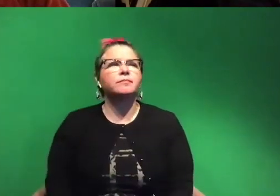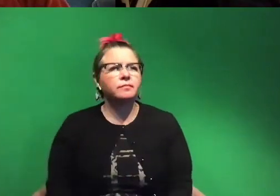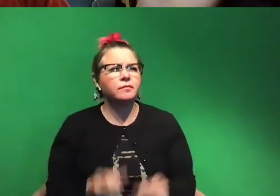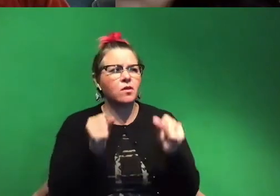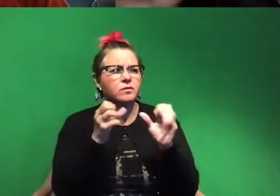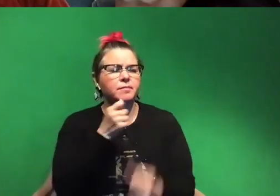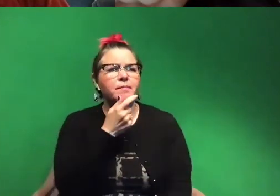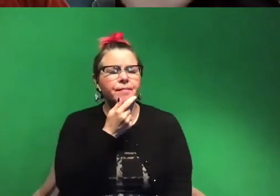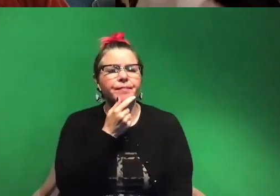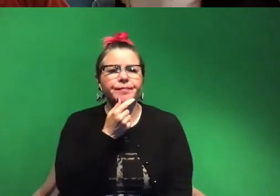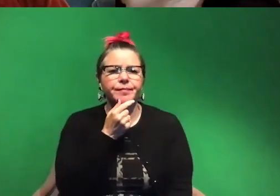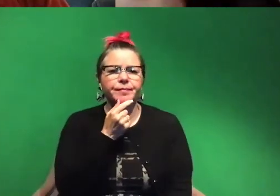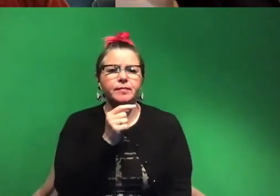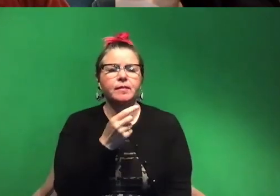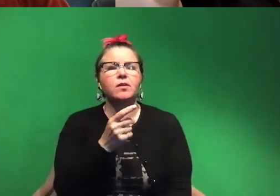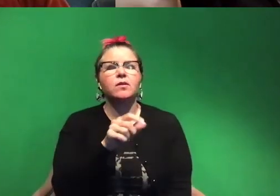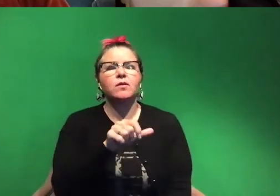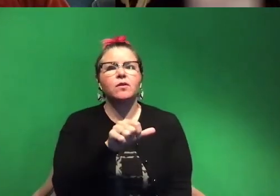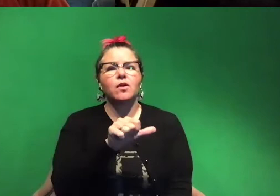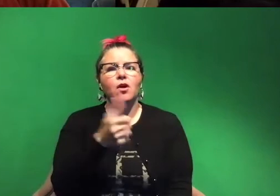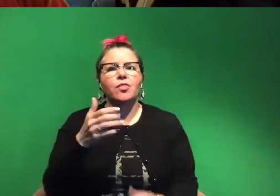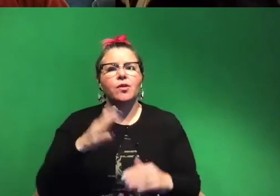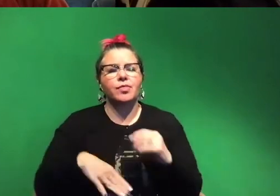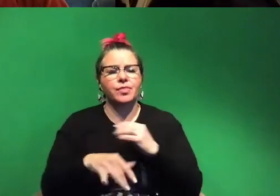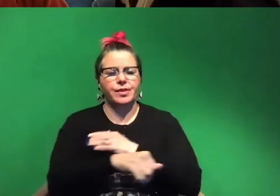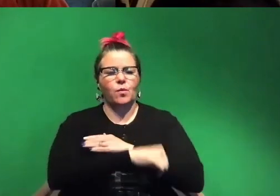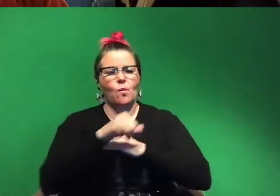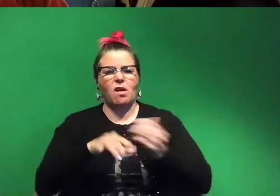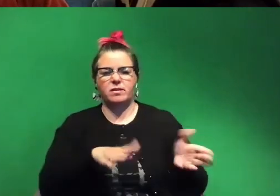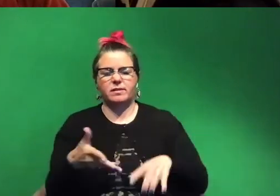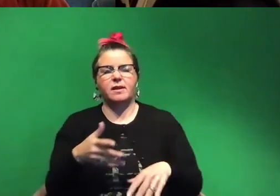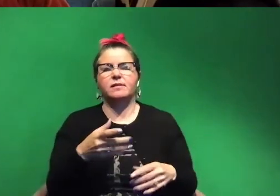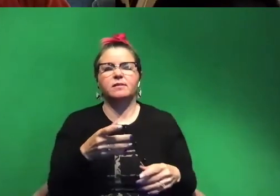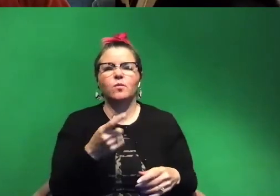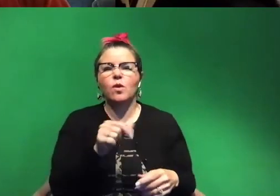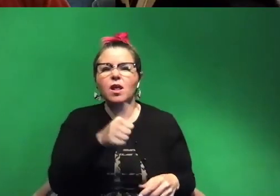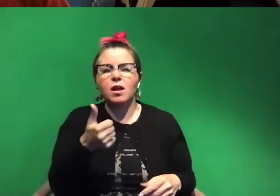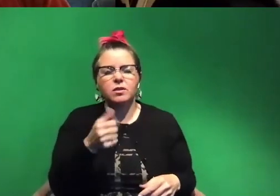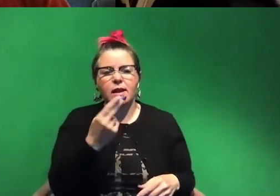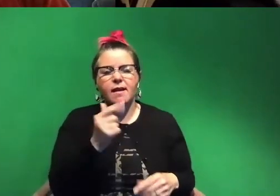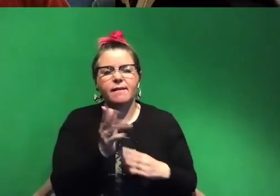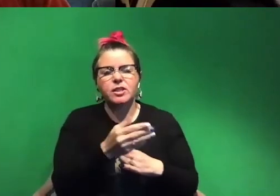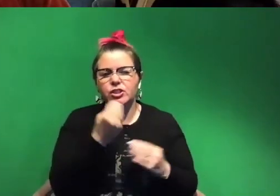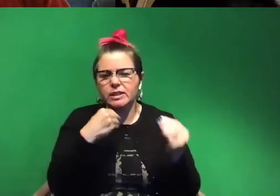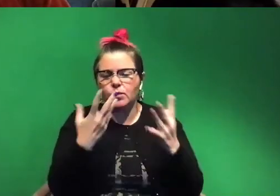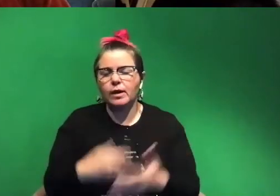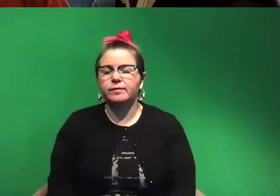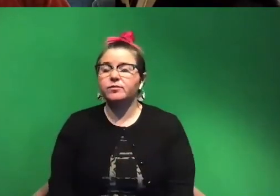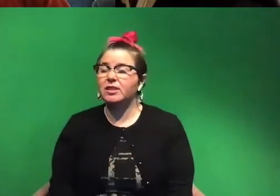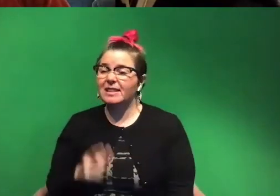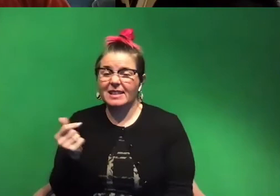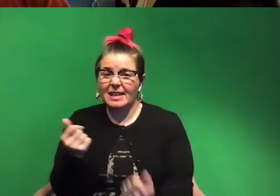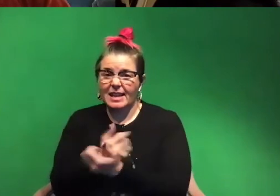Awesome. So what do other than whale falls, what are hagfish snacking on? Anything they can really get